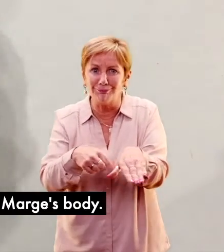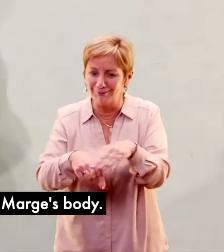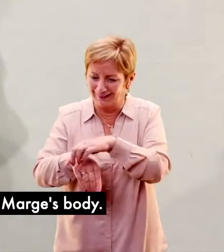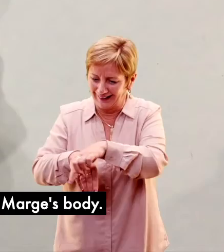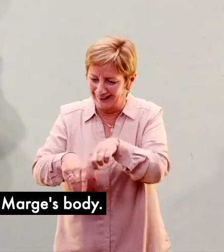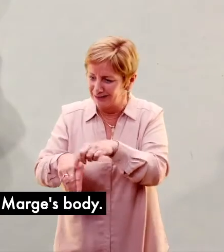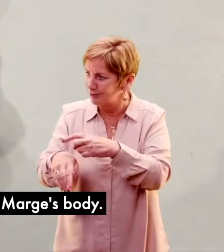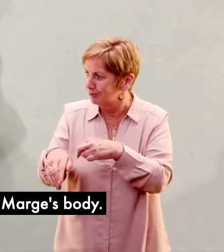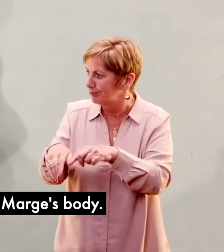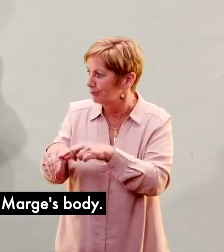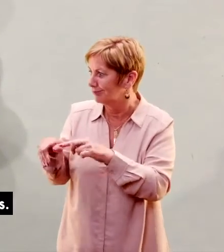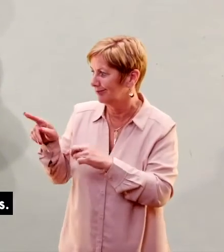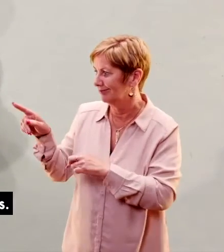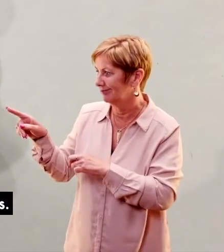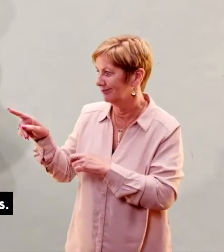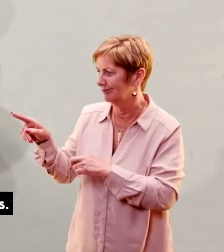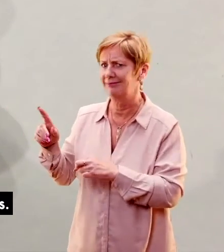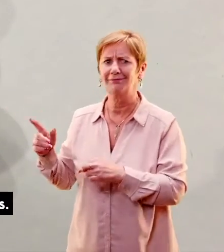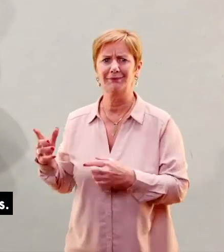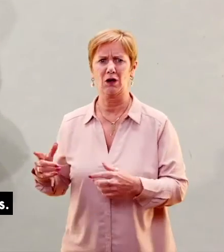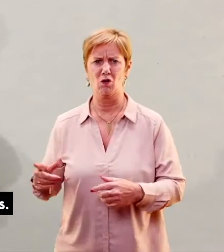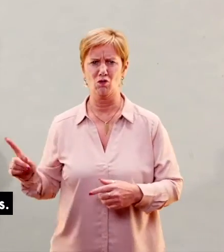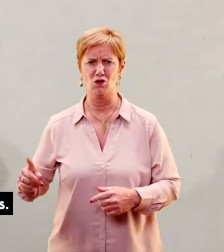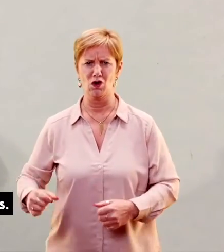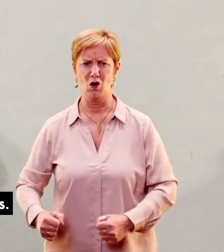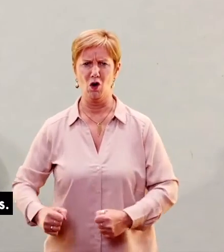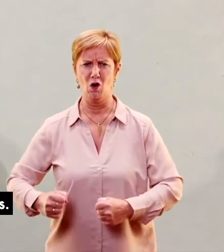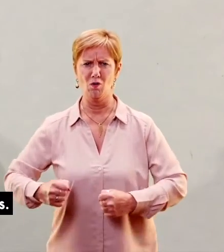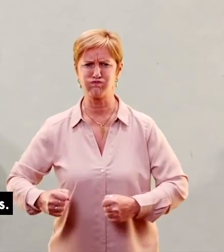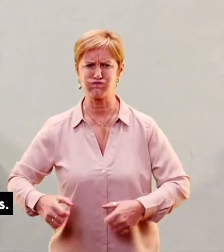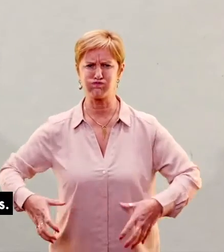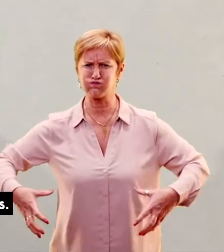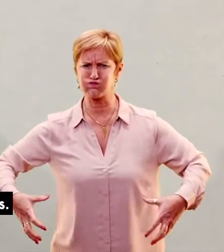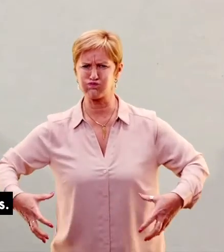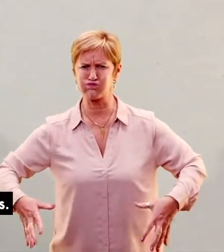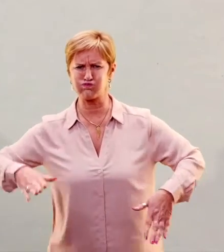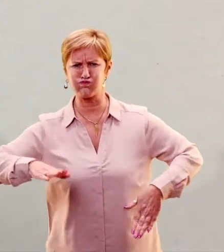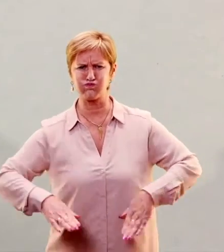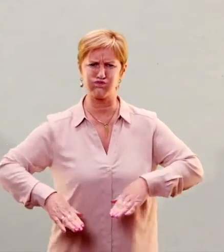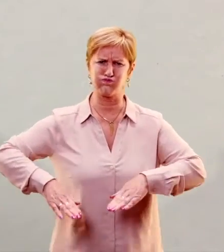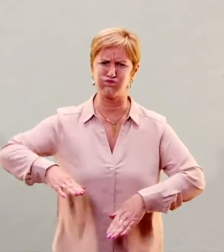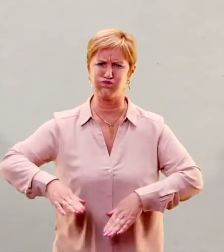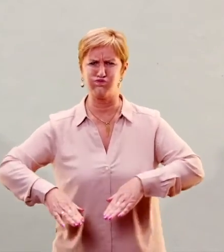we're going to draw the bottom of Marge's body. Marge has lovely fluffy legs.